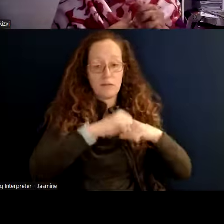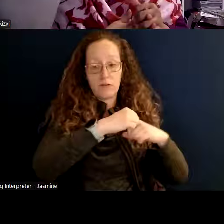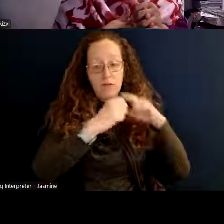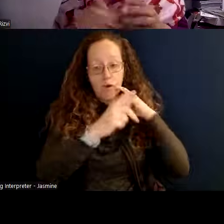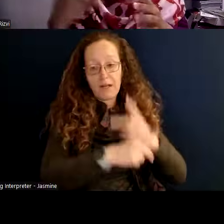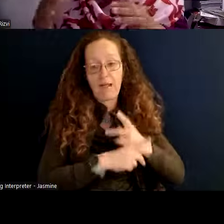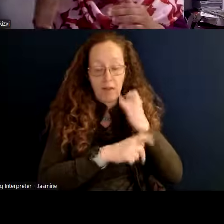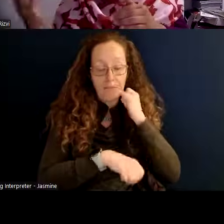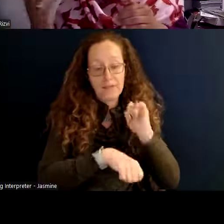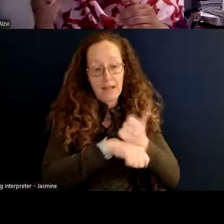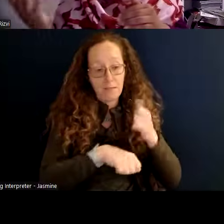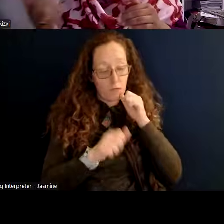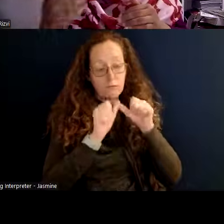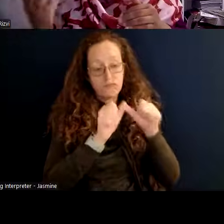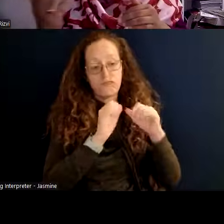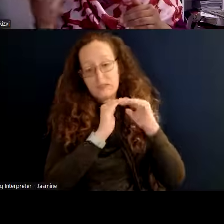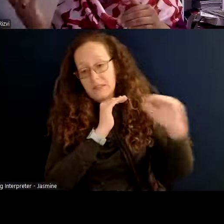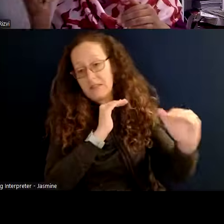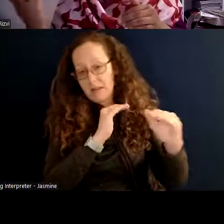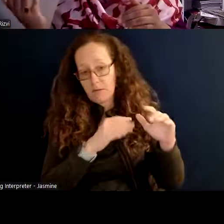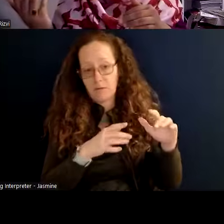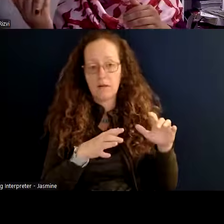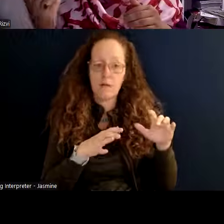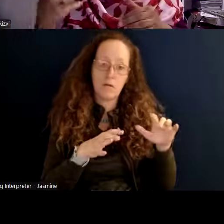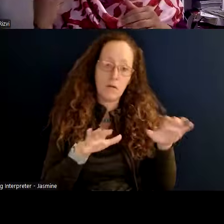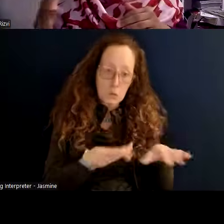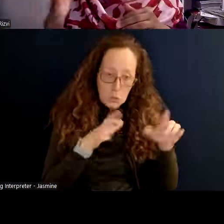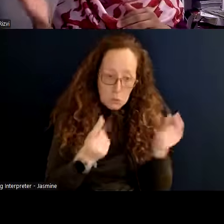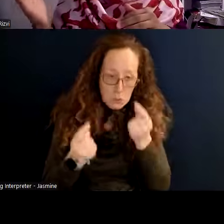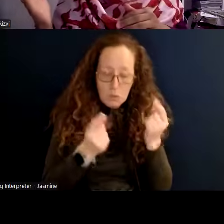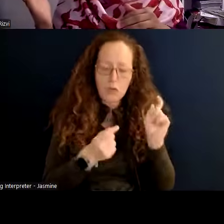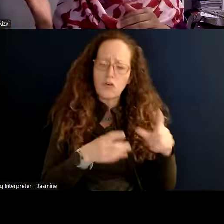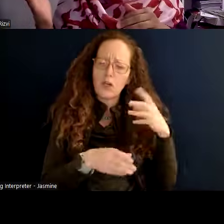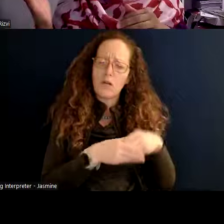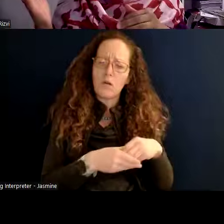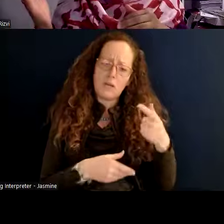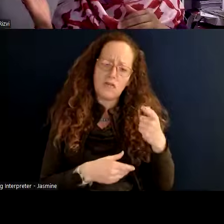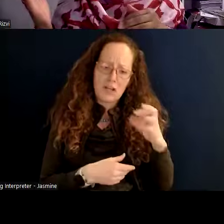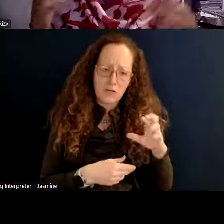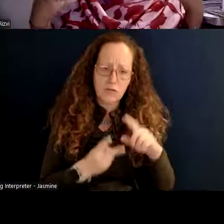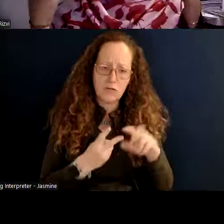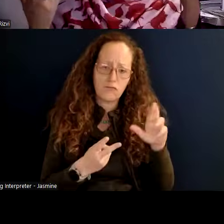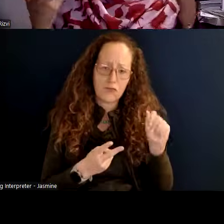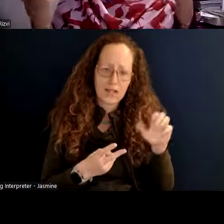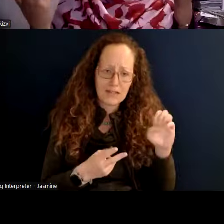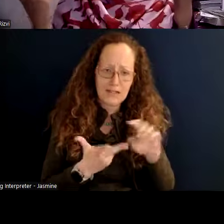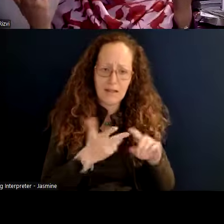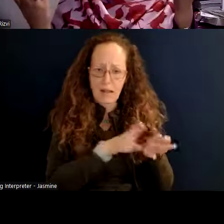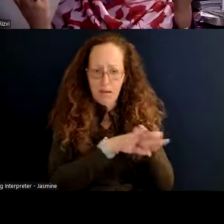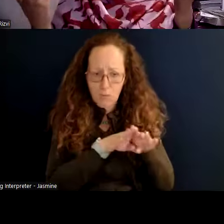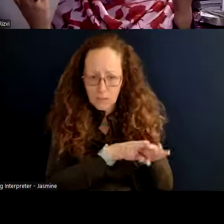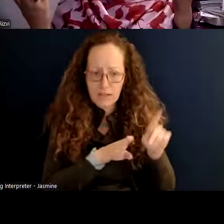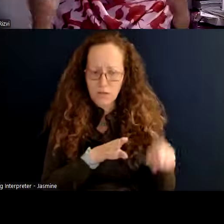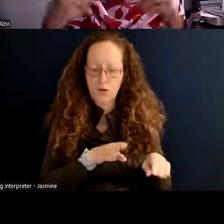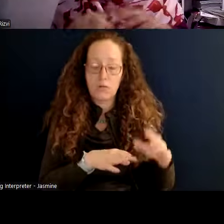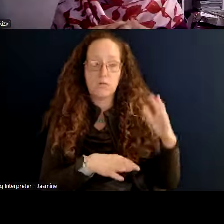practices. And ideally, that would take into account gender, racial, and health equity. And we saw this, like if we think back to the COVID pandemic, this really was front